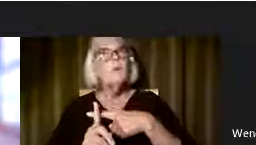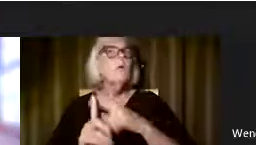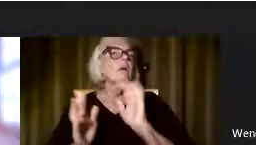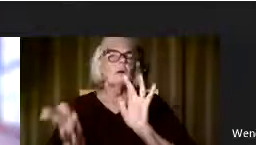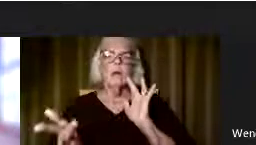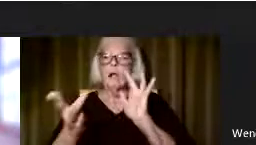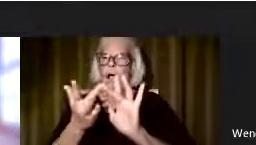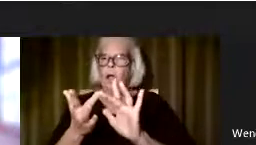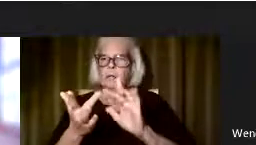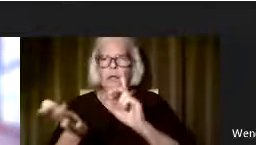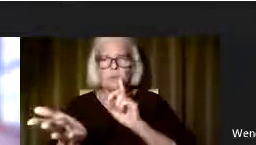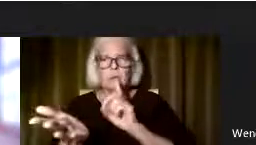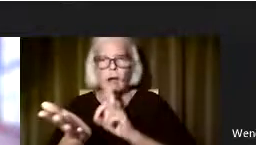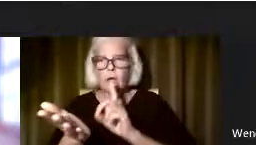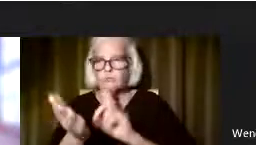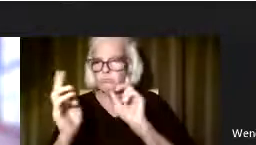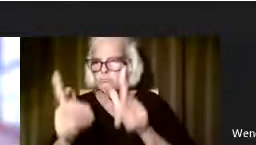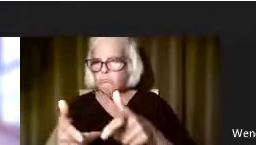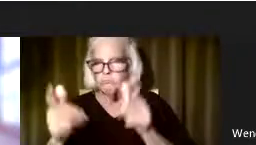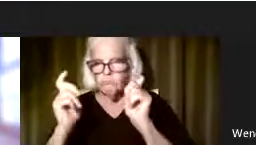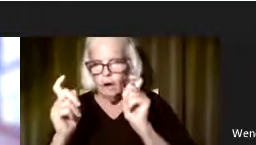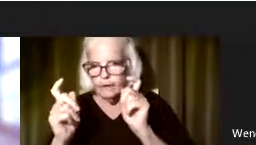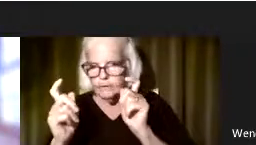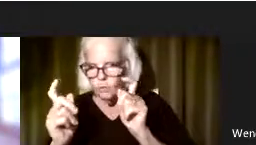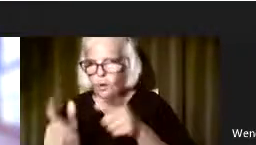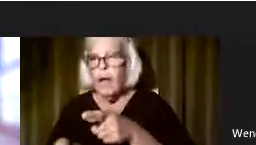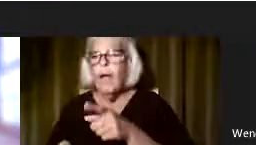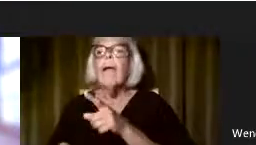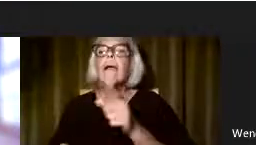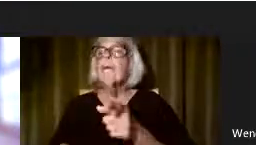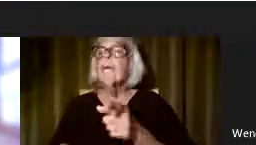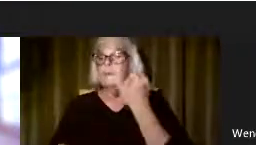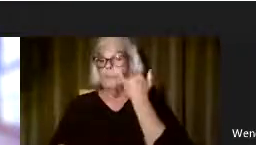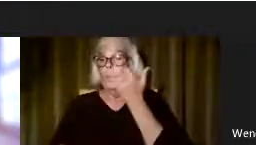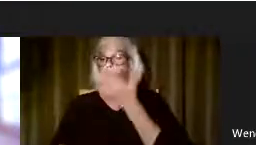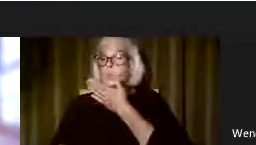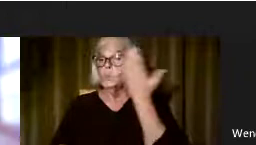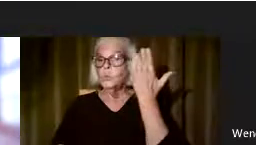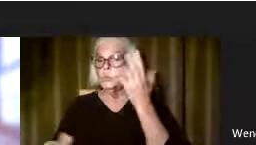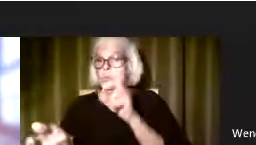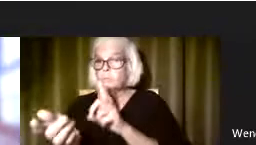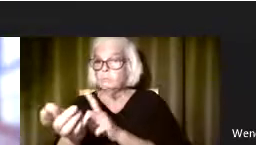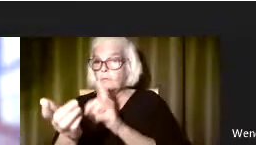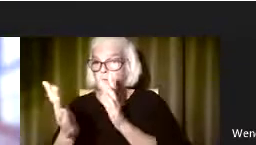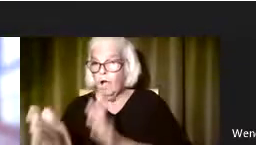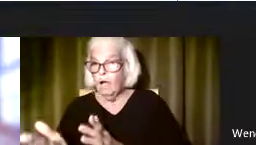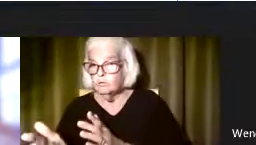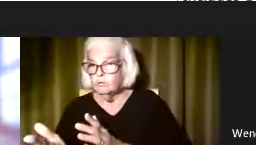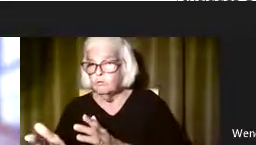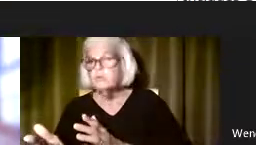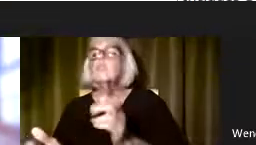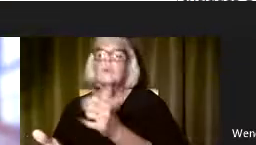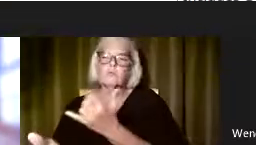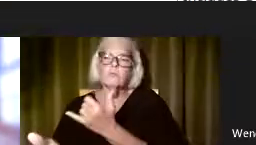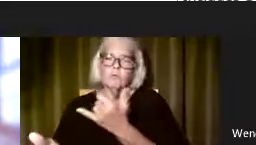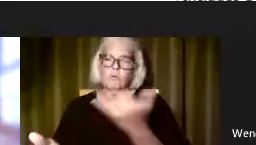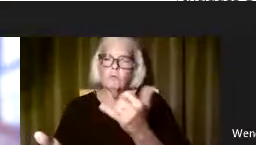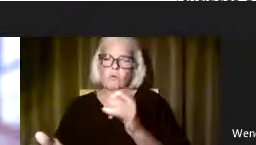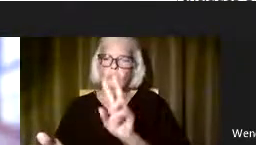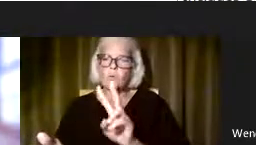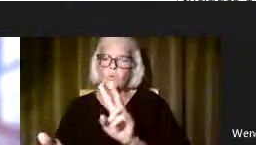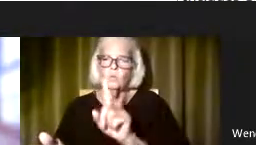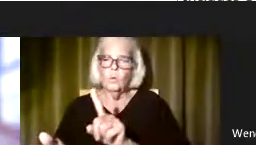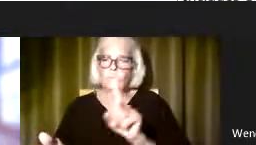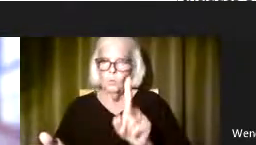And then 211, I think, would be the resource if you don't have a provider, if you wanted to look at treatment options. The second bullet